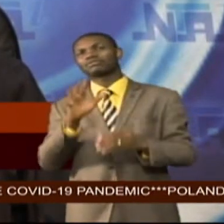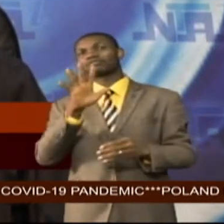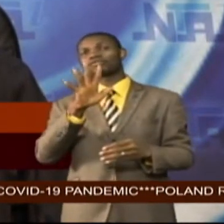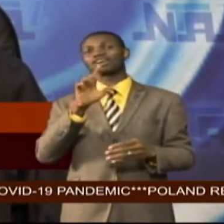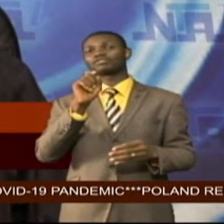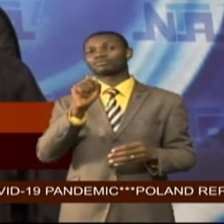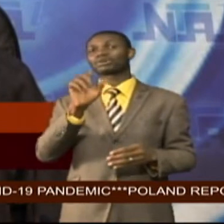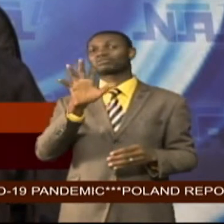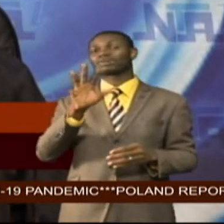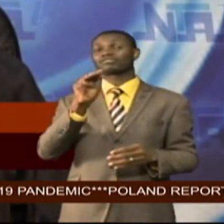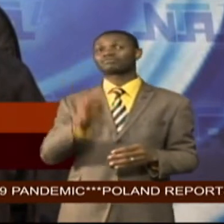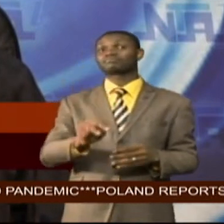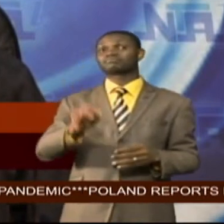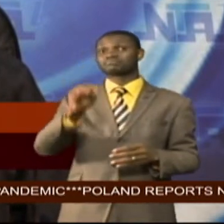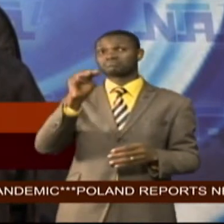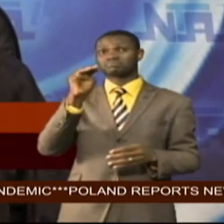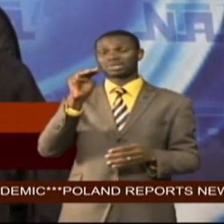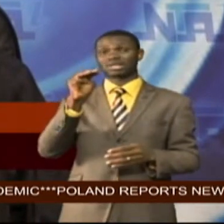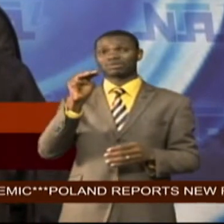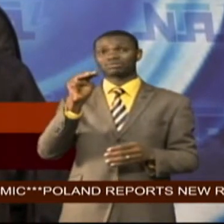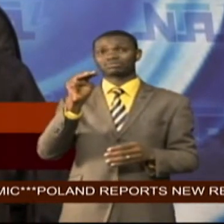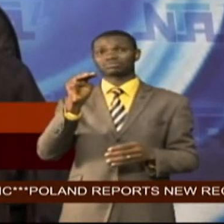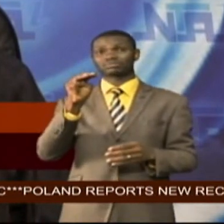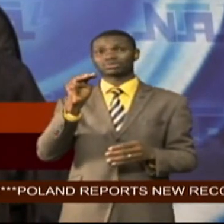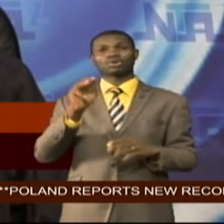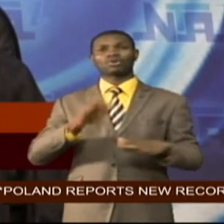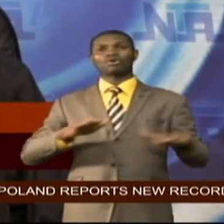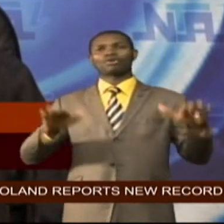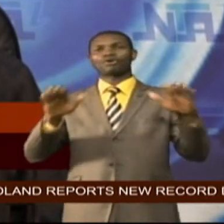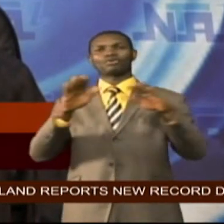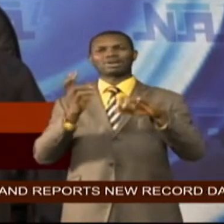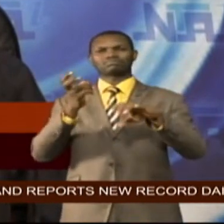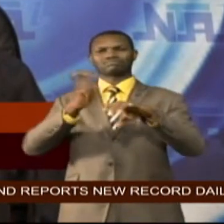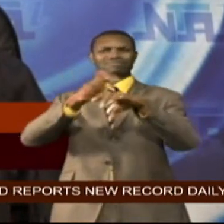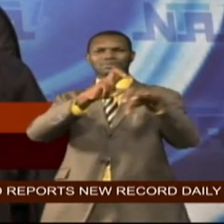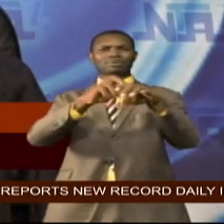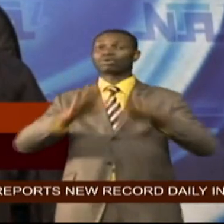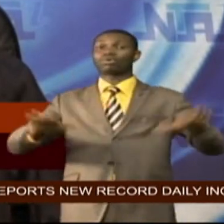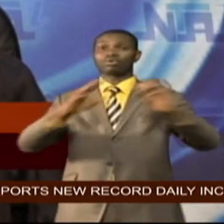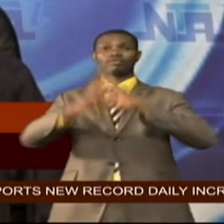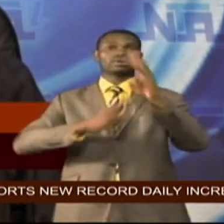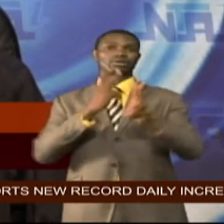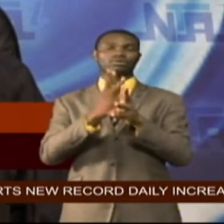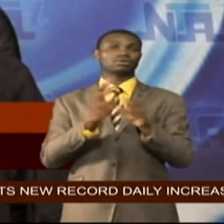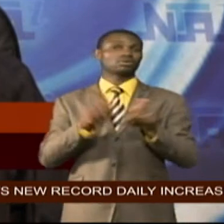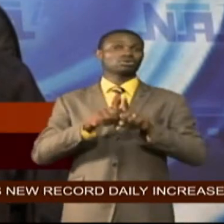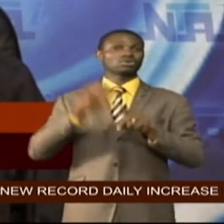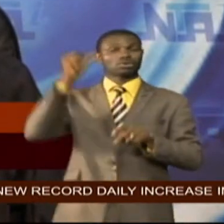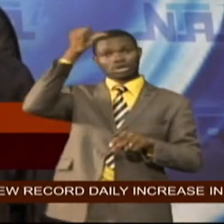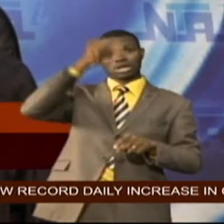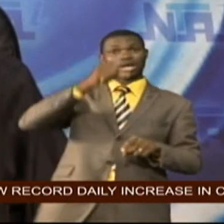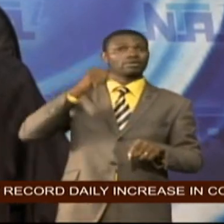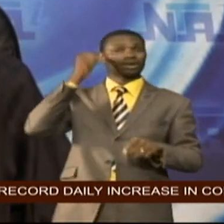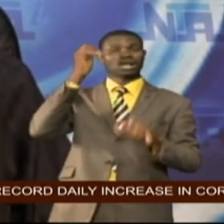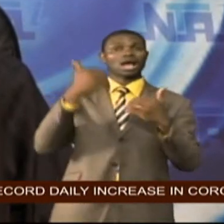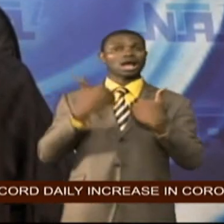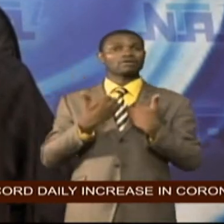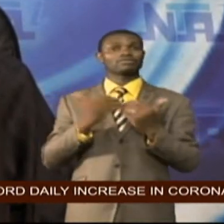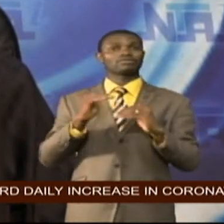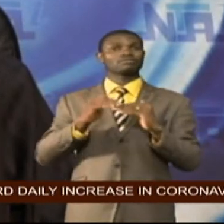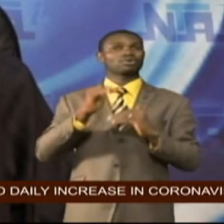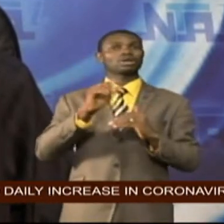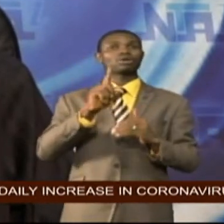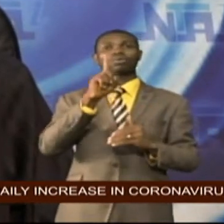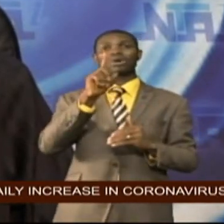million bites are recorded yearly and worldwide, and in Africa, almost 1.5